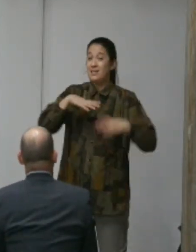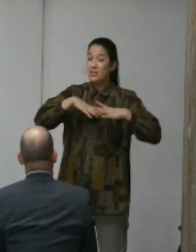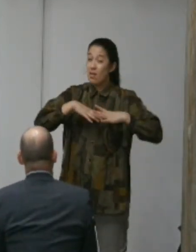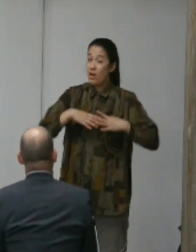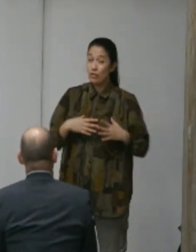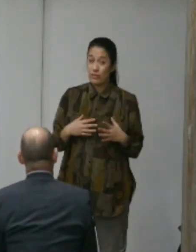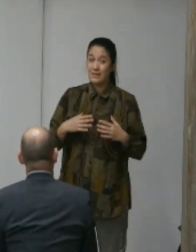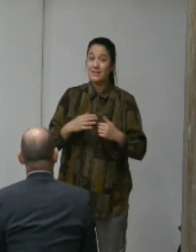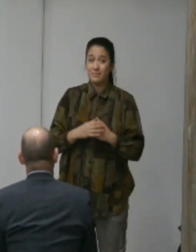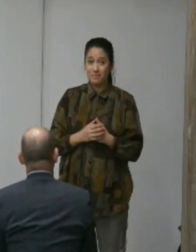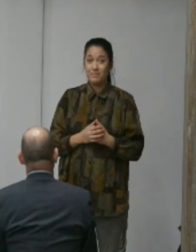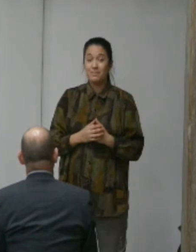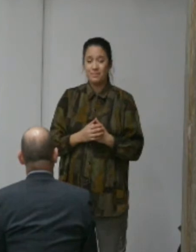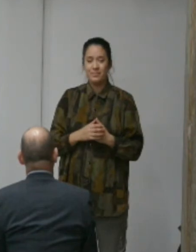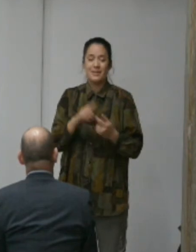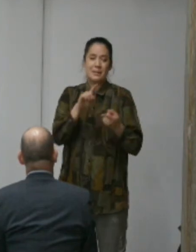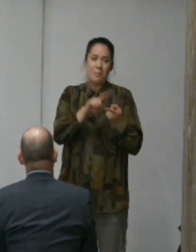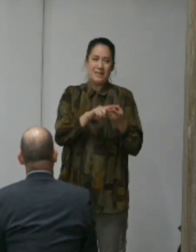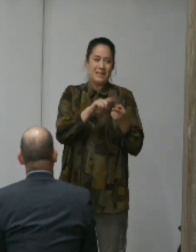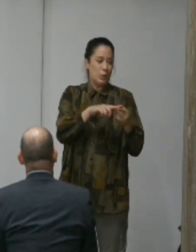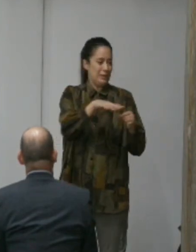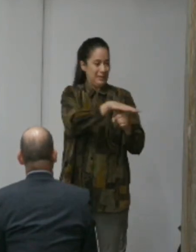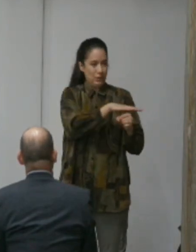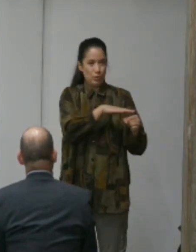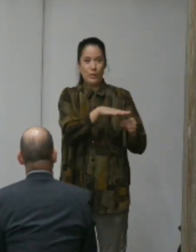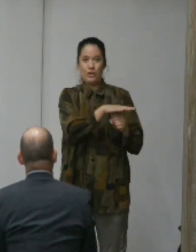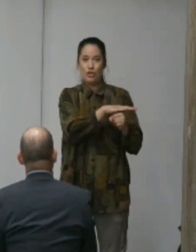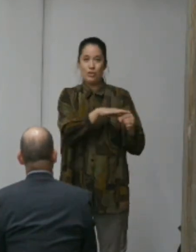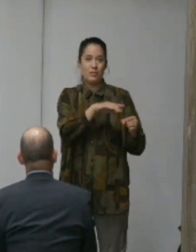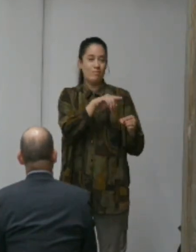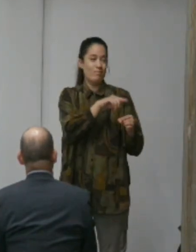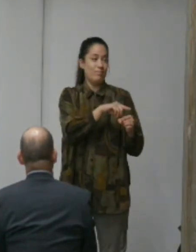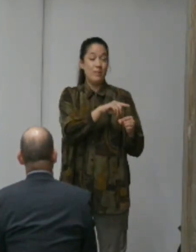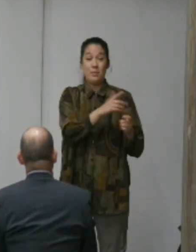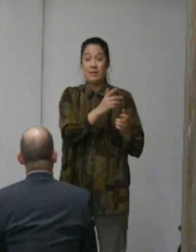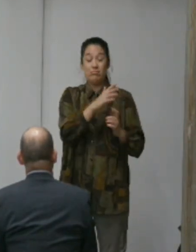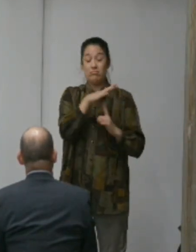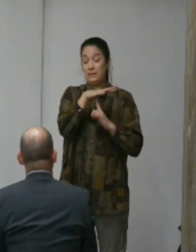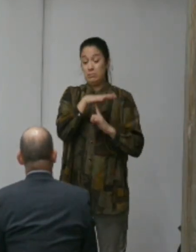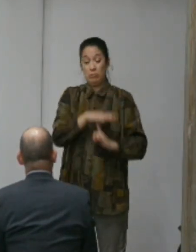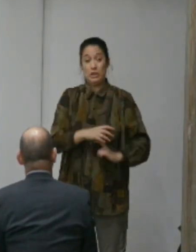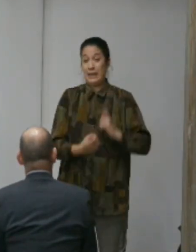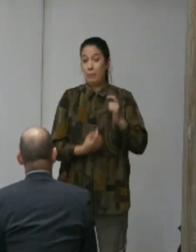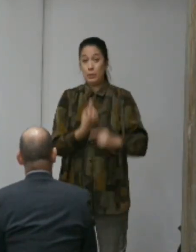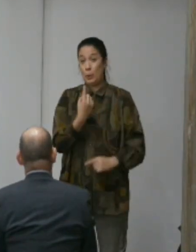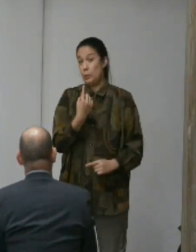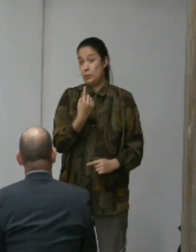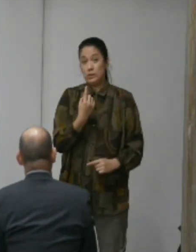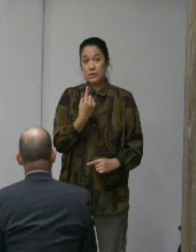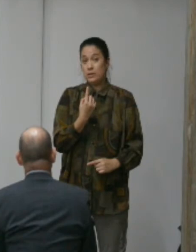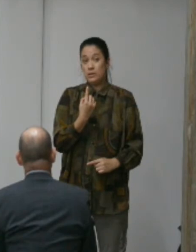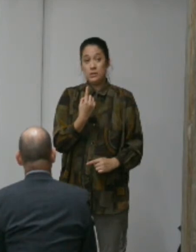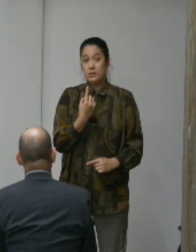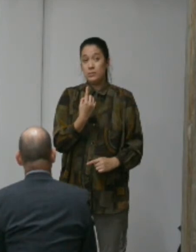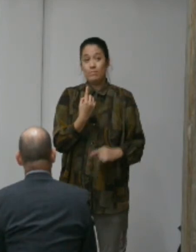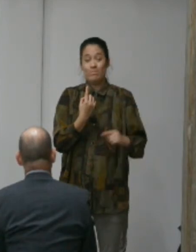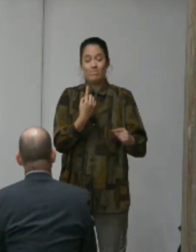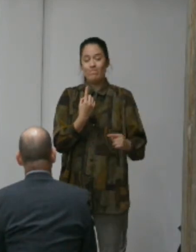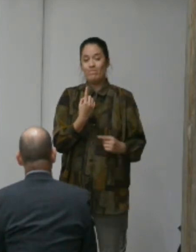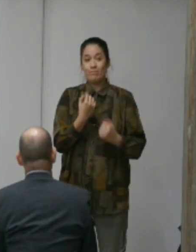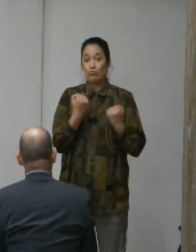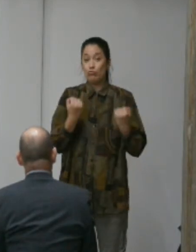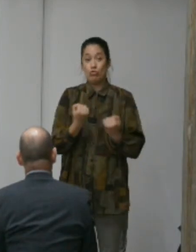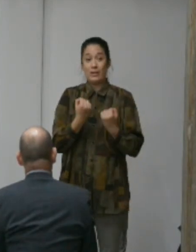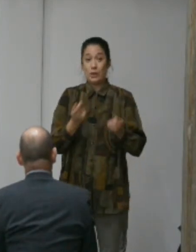times, depending on the situation you might be going through. You might be having a flare-up, a depressive episode, what it is. Like, you might not have that in you, and having